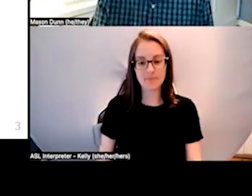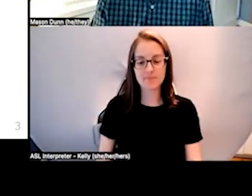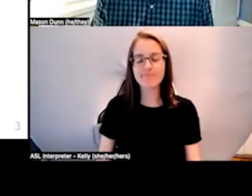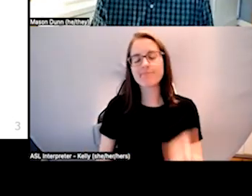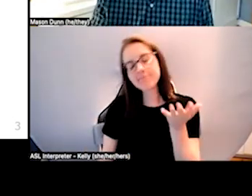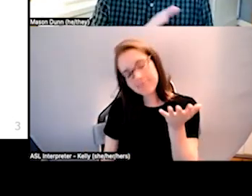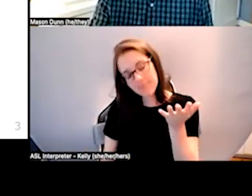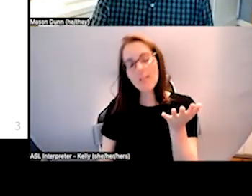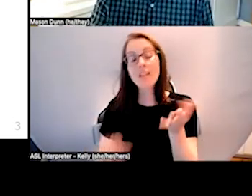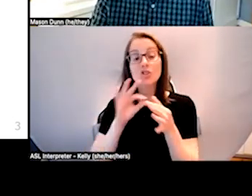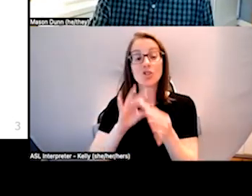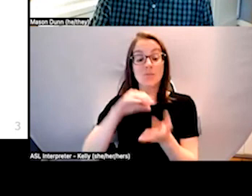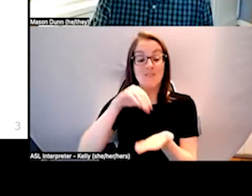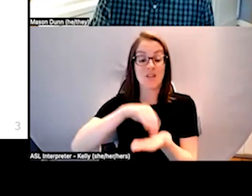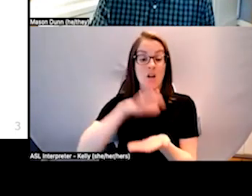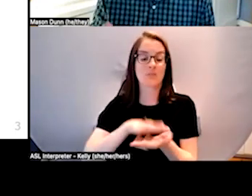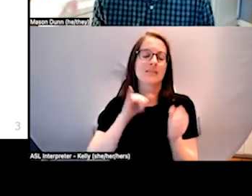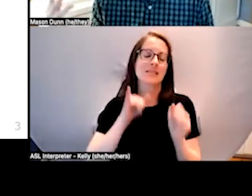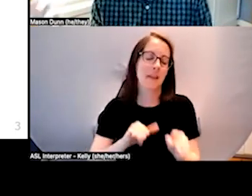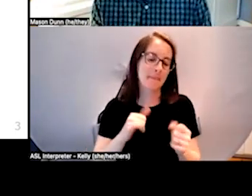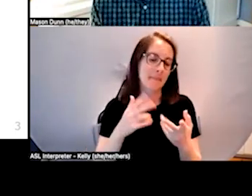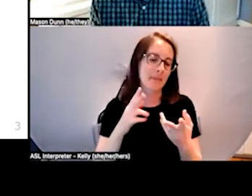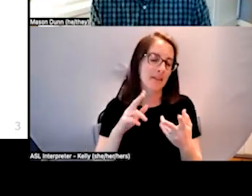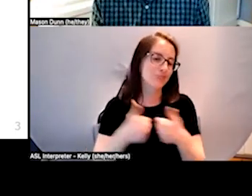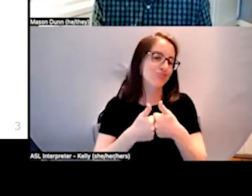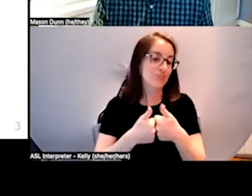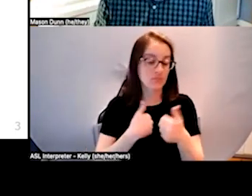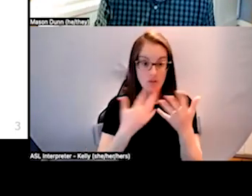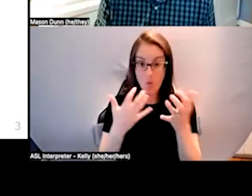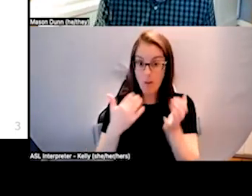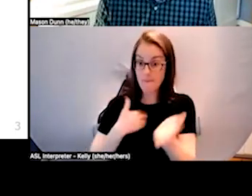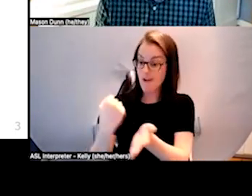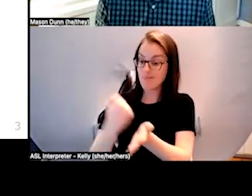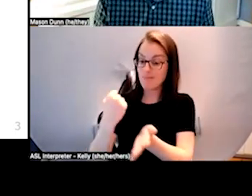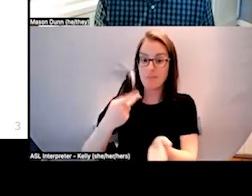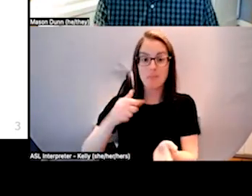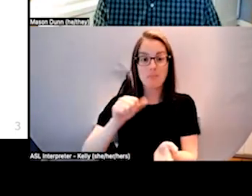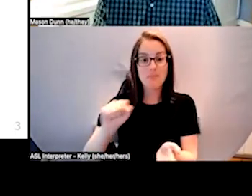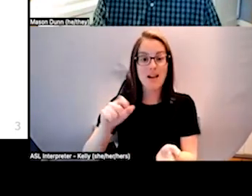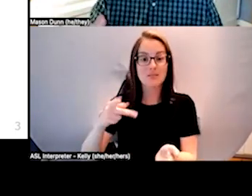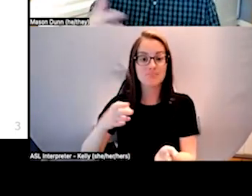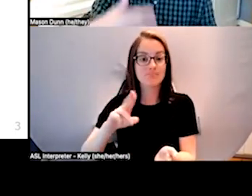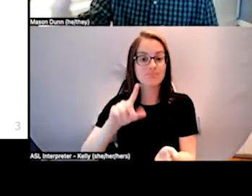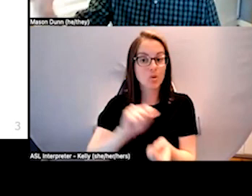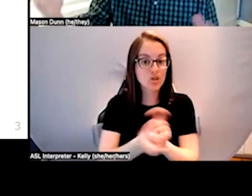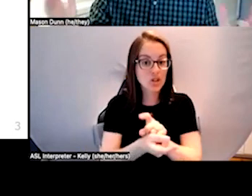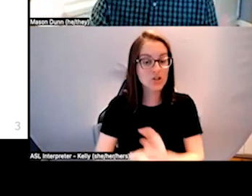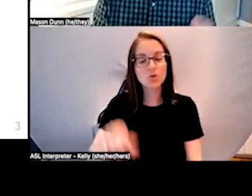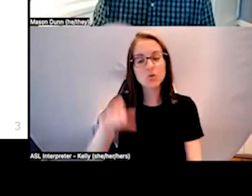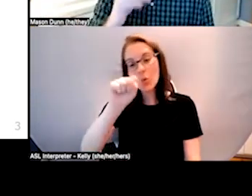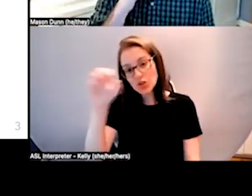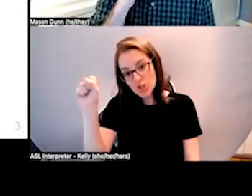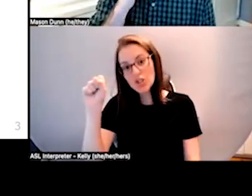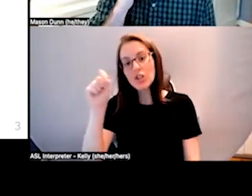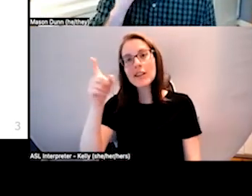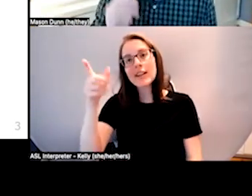of documentation in order to change your name, say, on a passport or social security, which requires a formal probate court